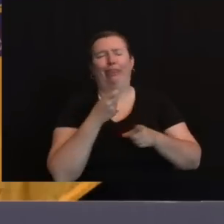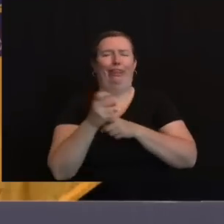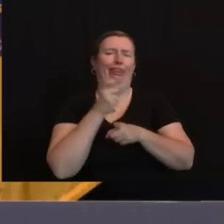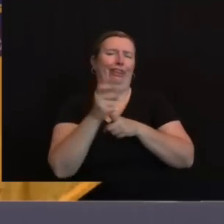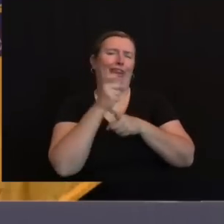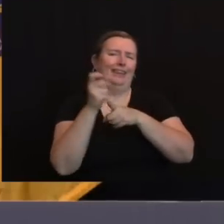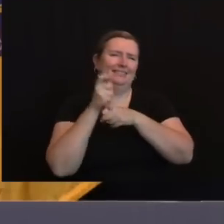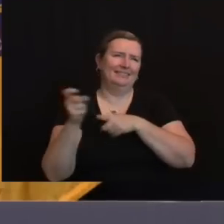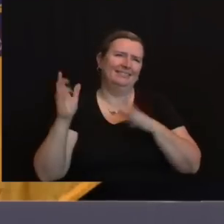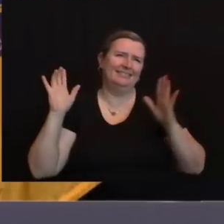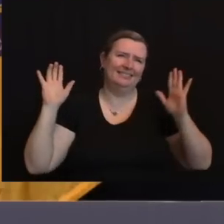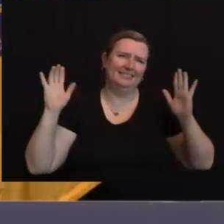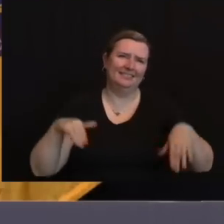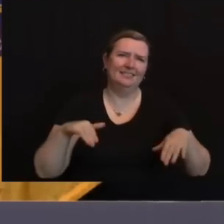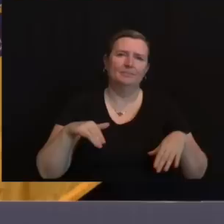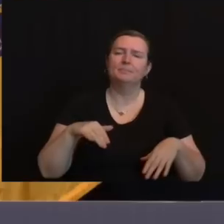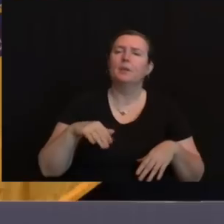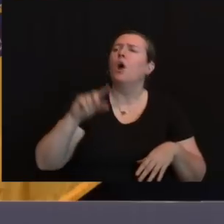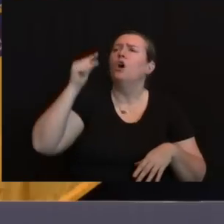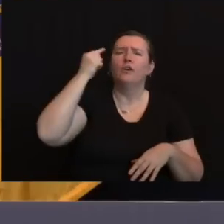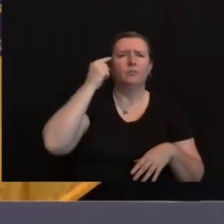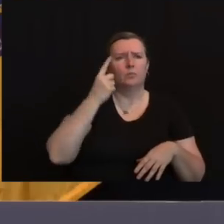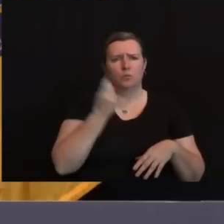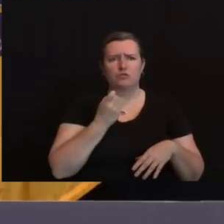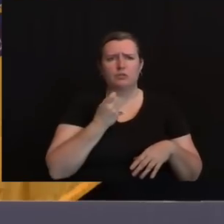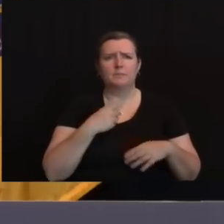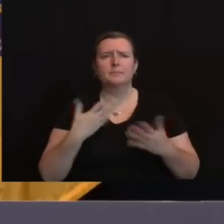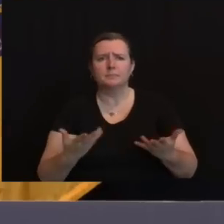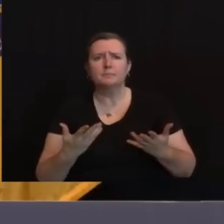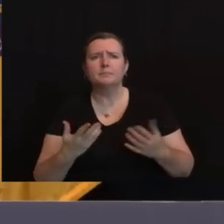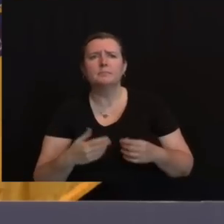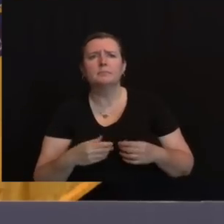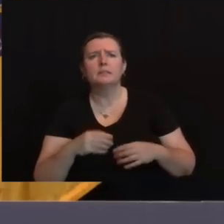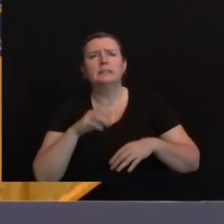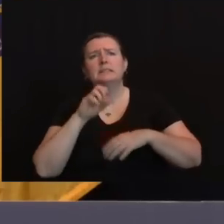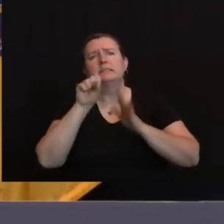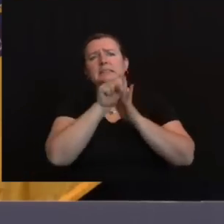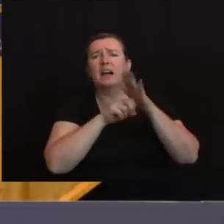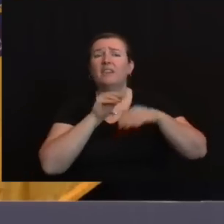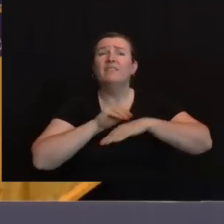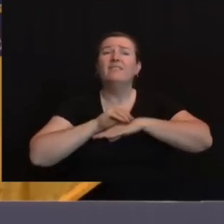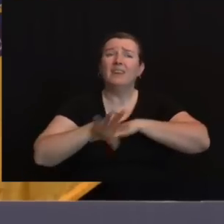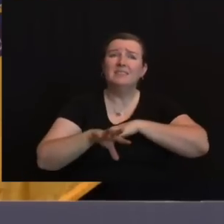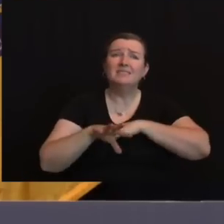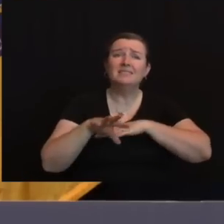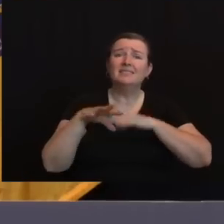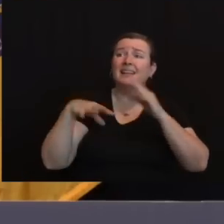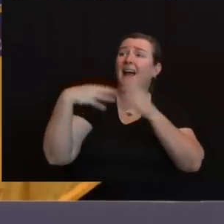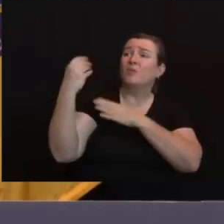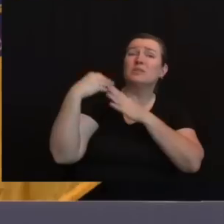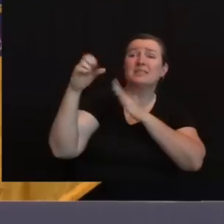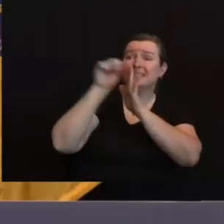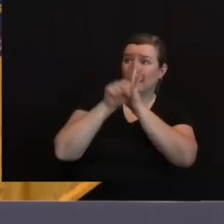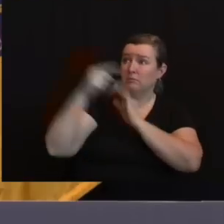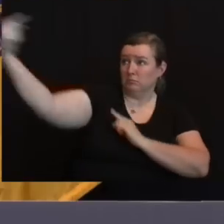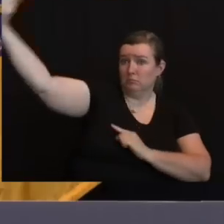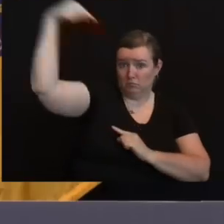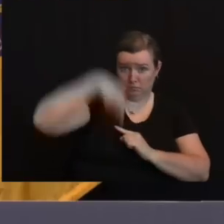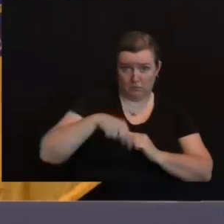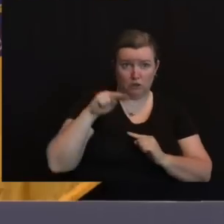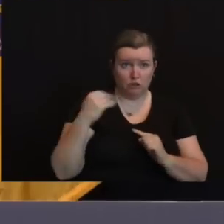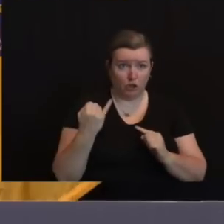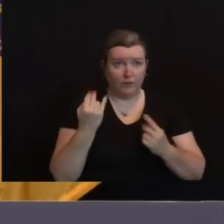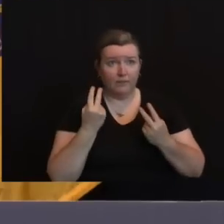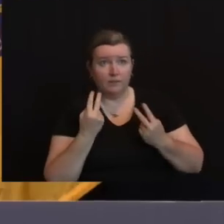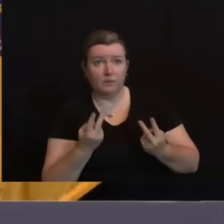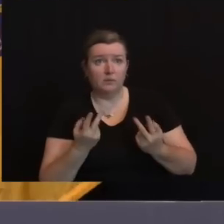Governor, can you update us on the recent tri-state advisory requesting that travelers from certain states quarantine upon arriving in New Jersey? How are you guys tracking that,